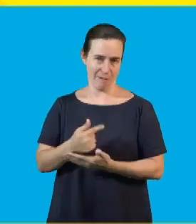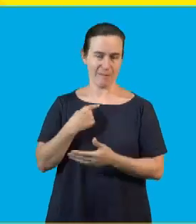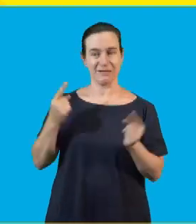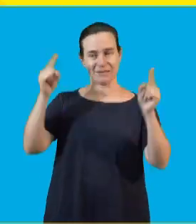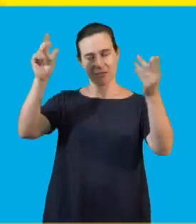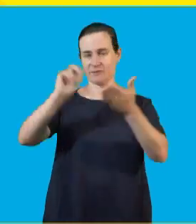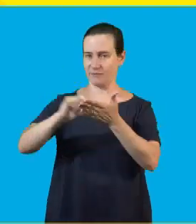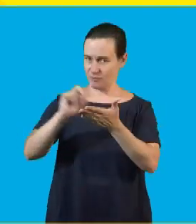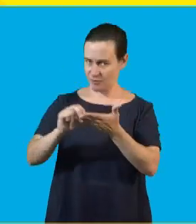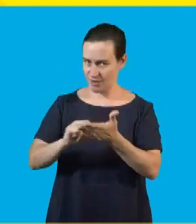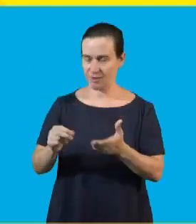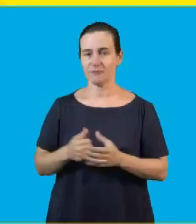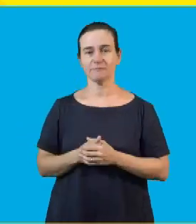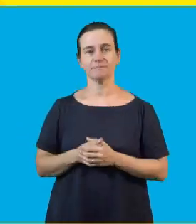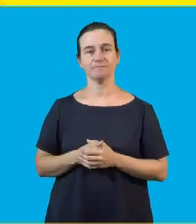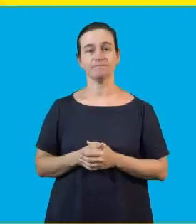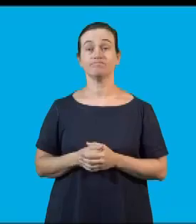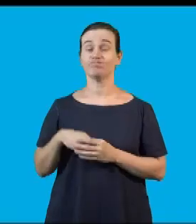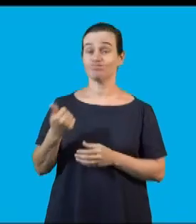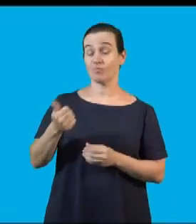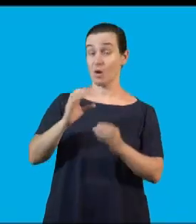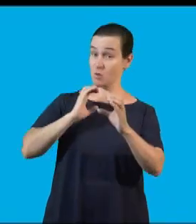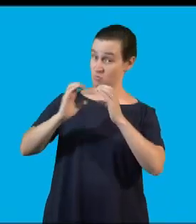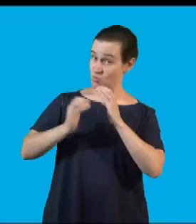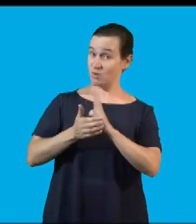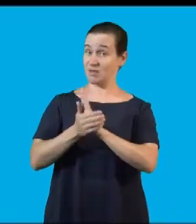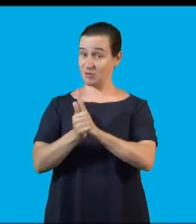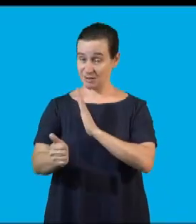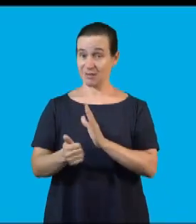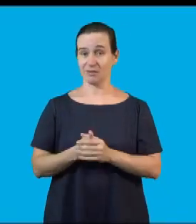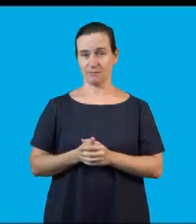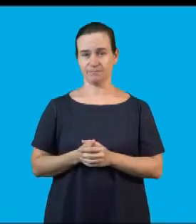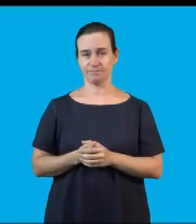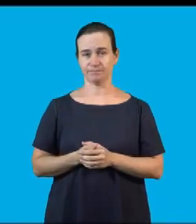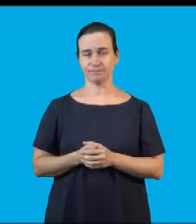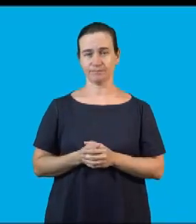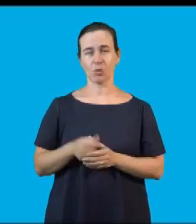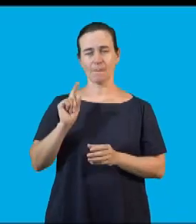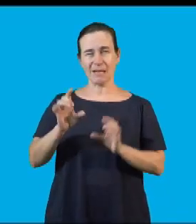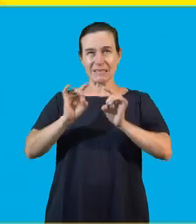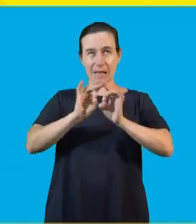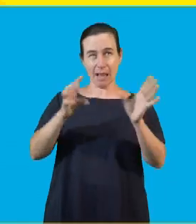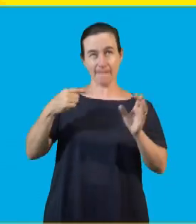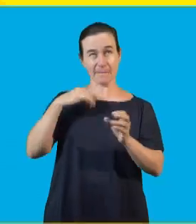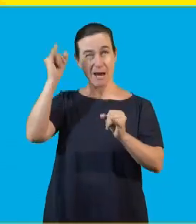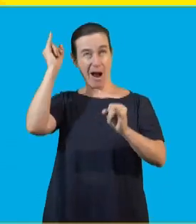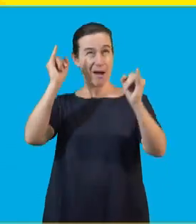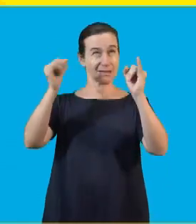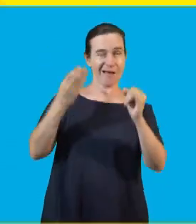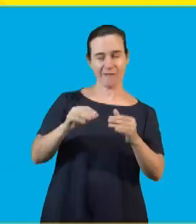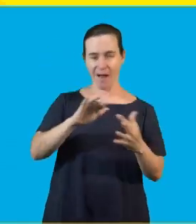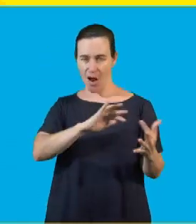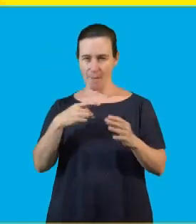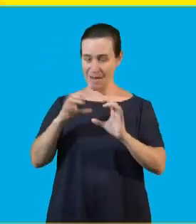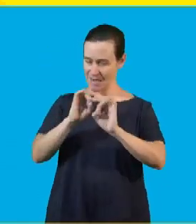to create successful writing pieces. Communication skills. Clearly state your ideas so that